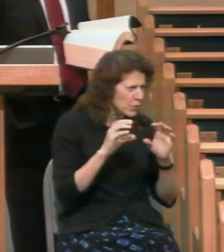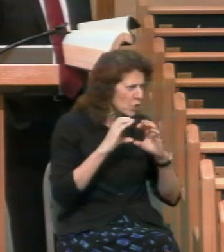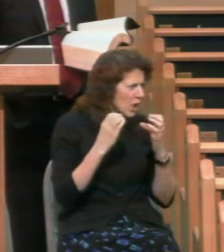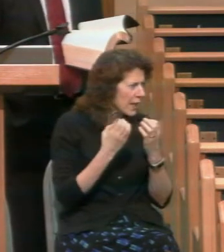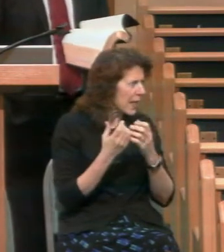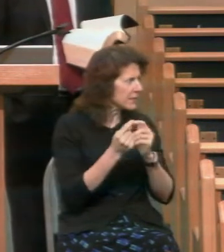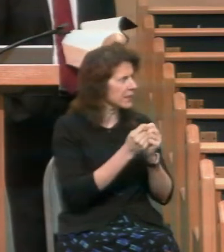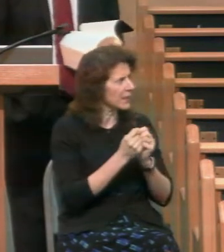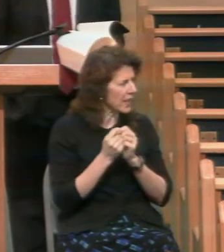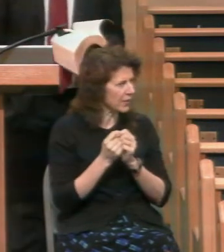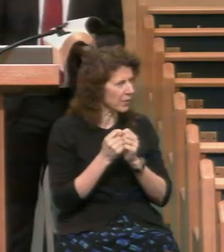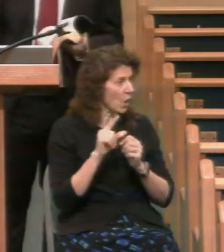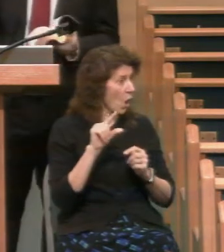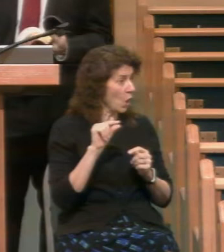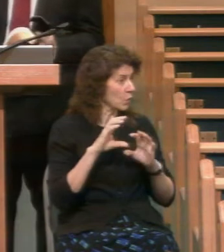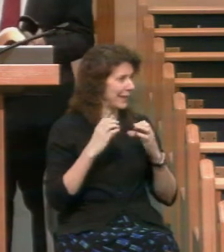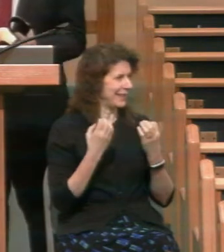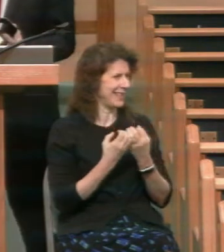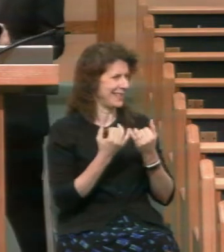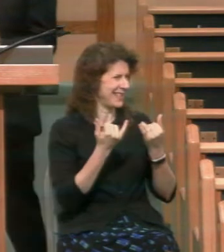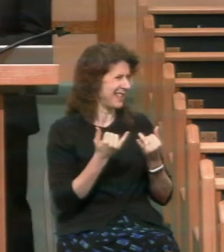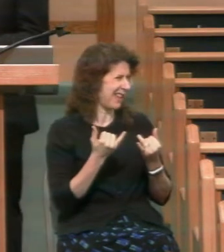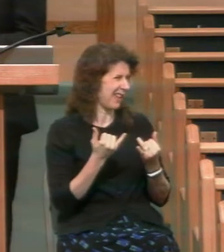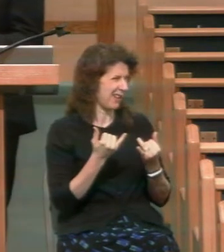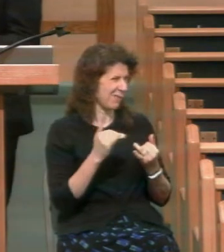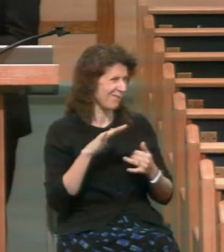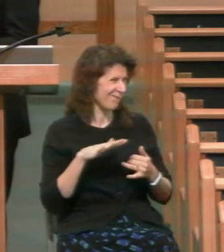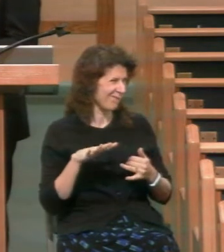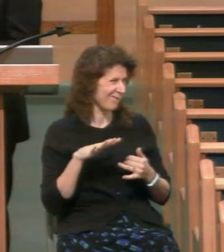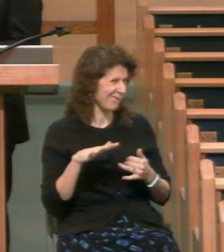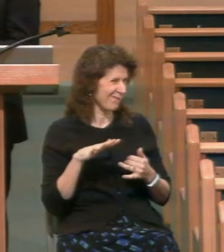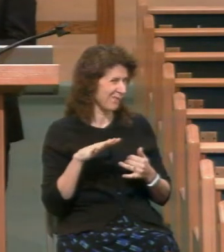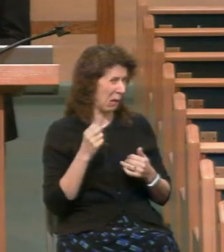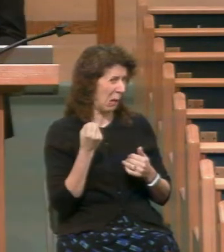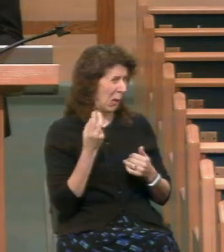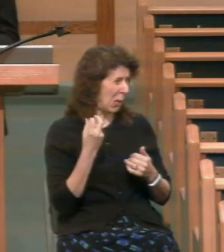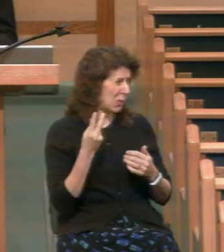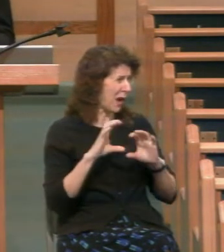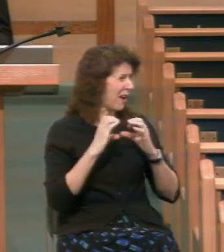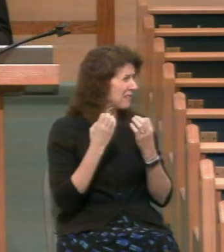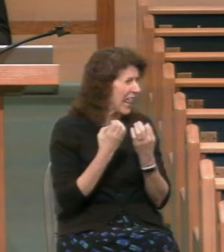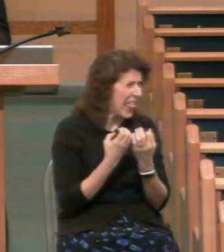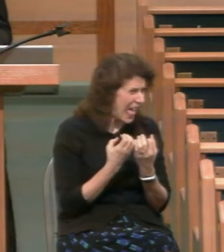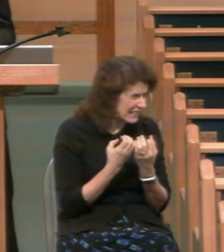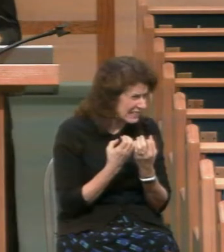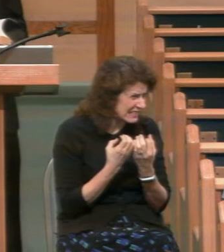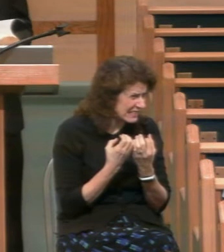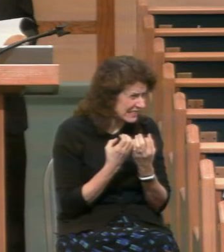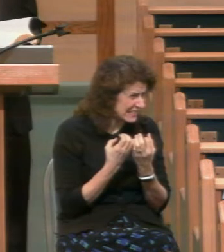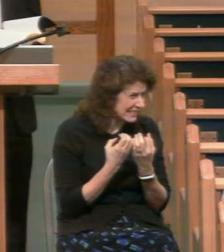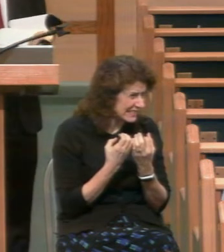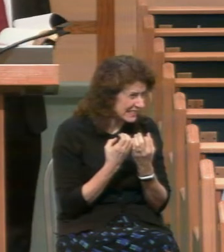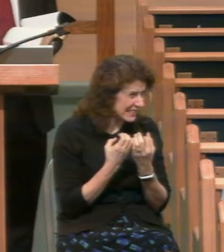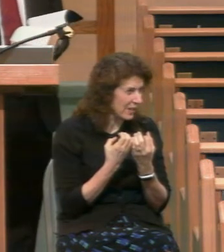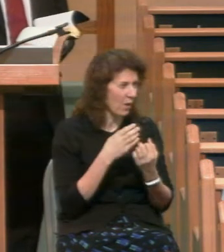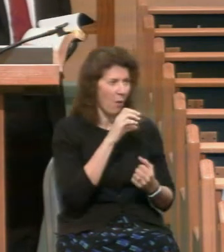have 20, and that's getting narrowed down to like 12 or something like that. So